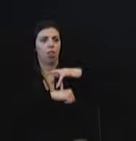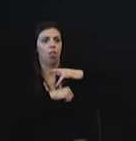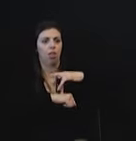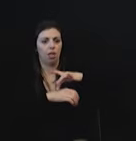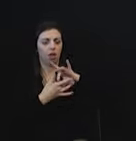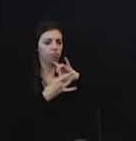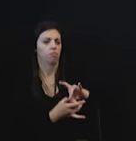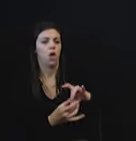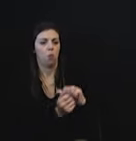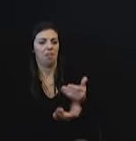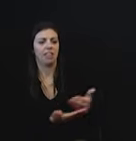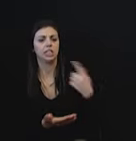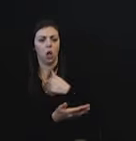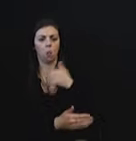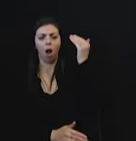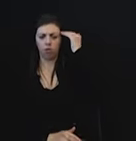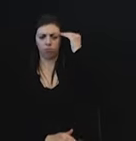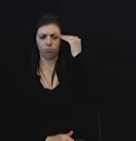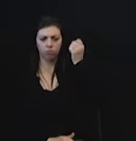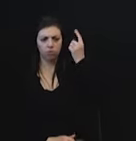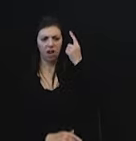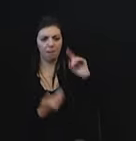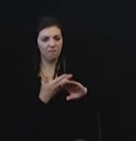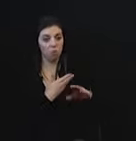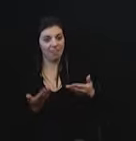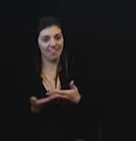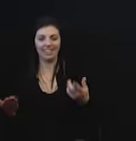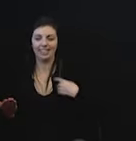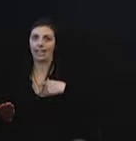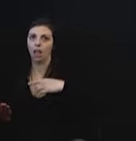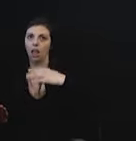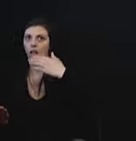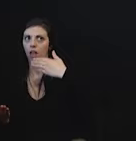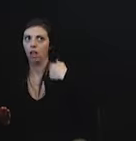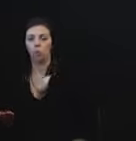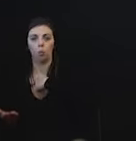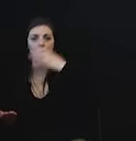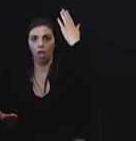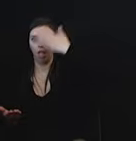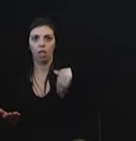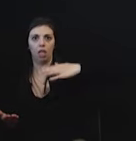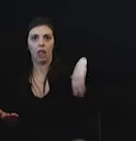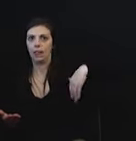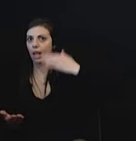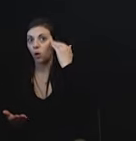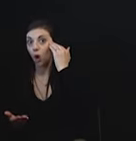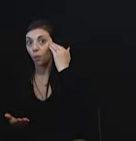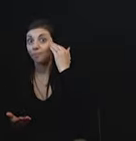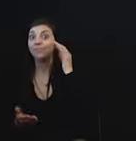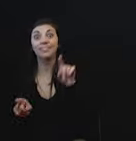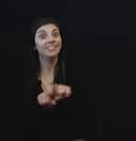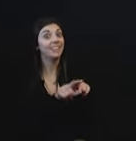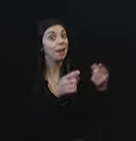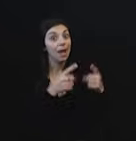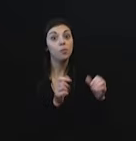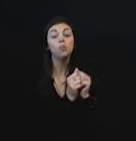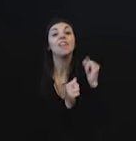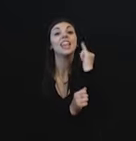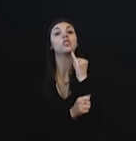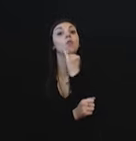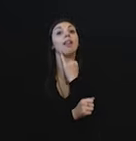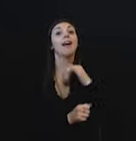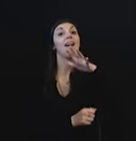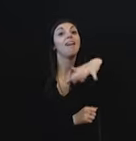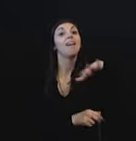not. You see, the Israelites did that in the wilderness, desiring to go back to Egypt. We do that in our work, in